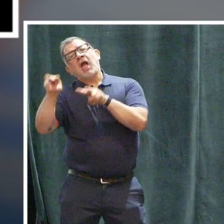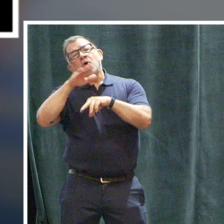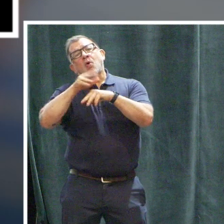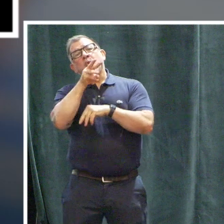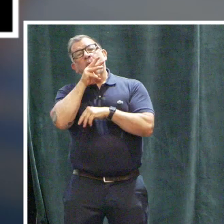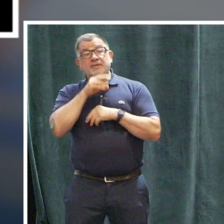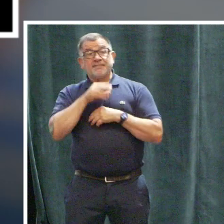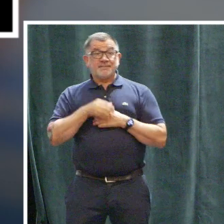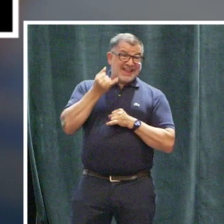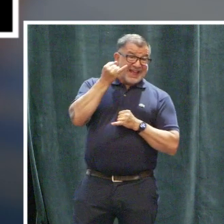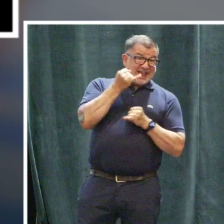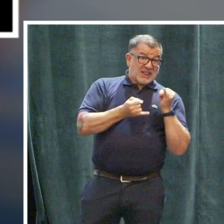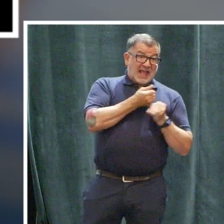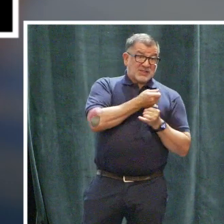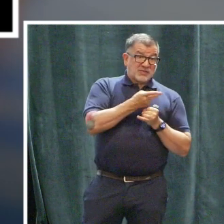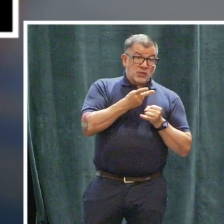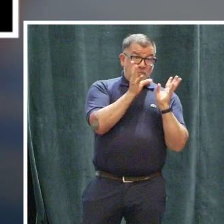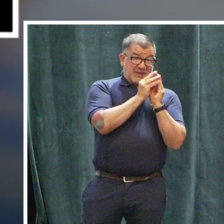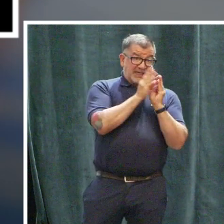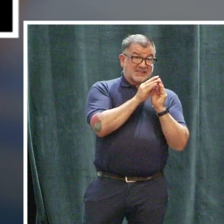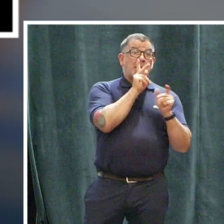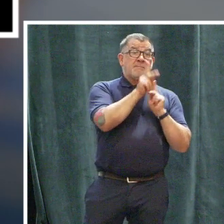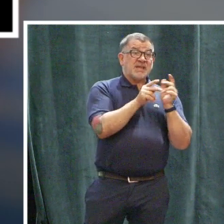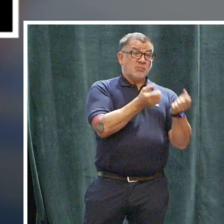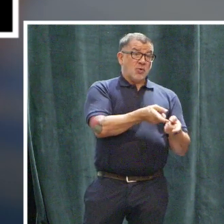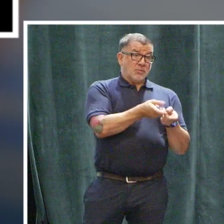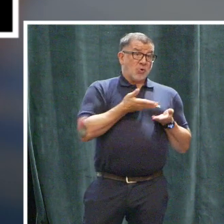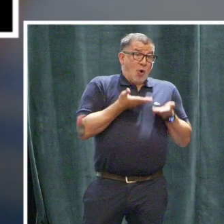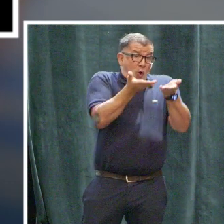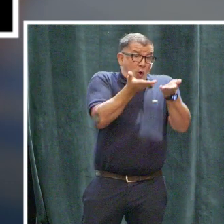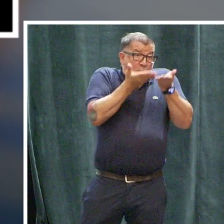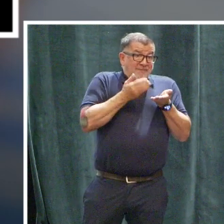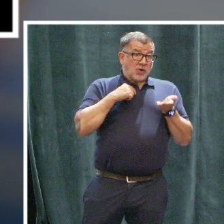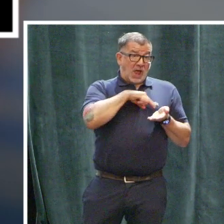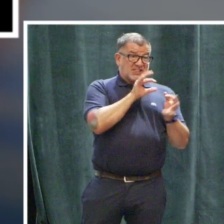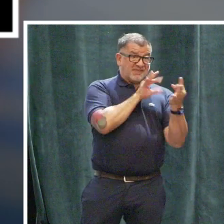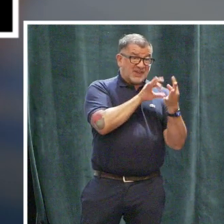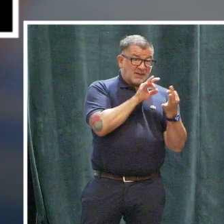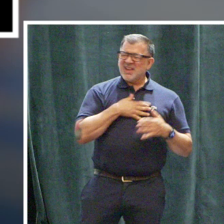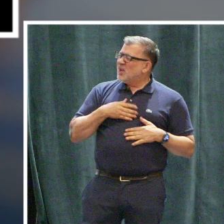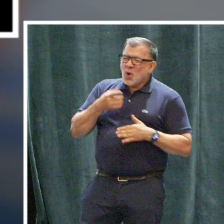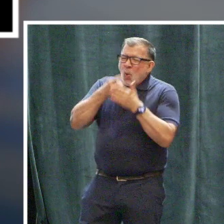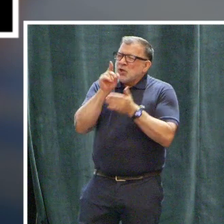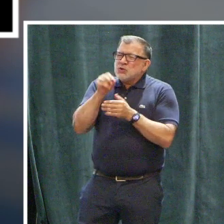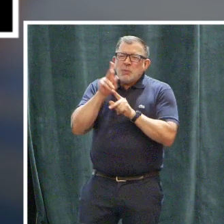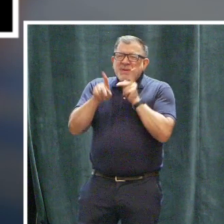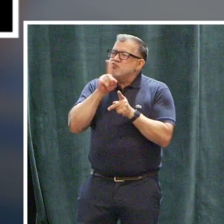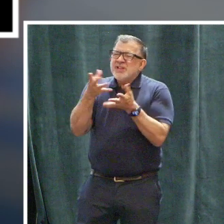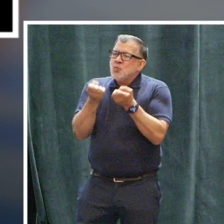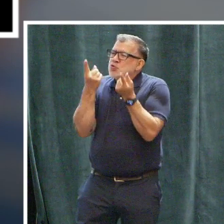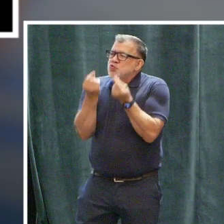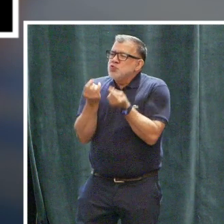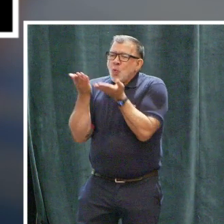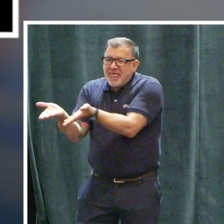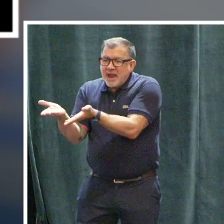that we received at the last community engagement meeting is, you know, we asked people, like, what do people really want to do here in these spaces? And one of the things that